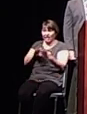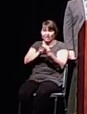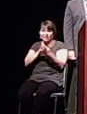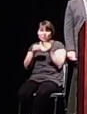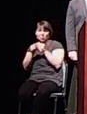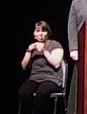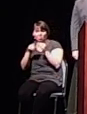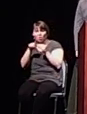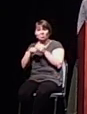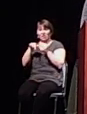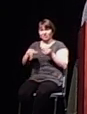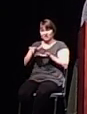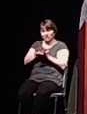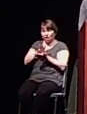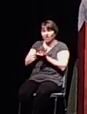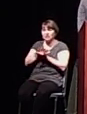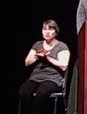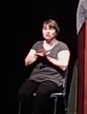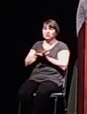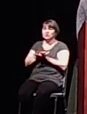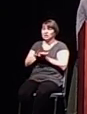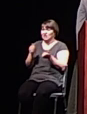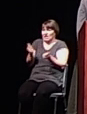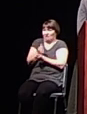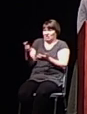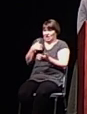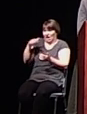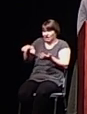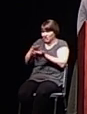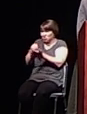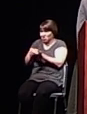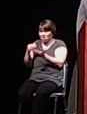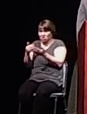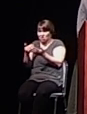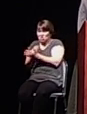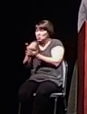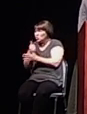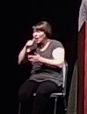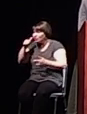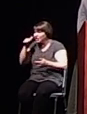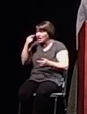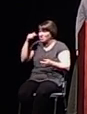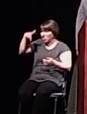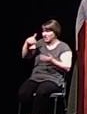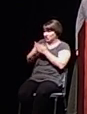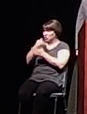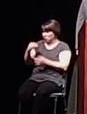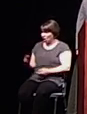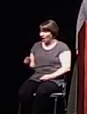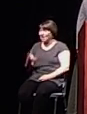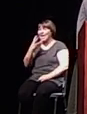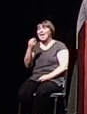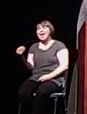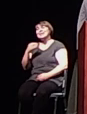about the college and all of the new things that I have to learn each day in this new job. And also really grateful to those of you who